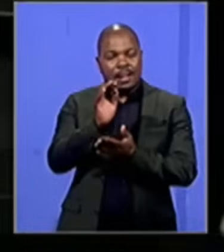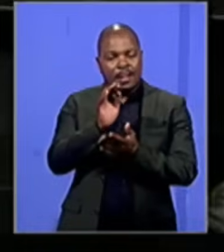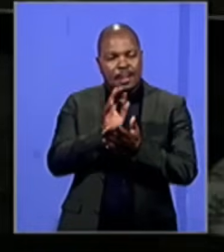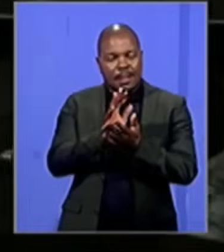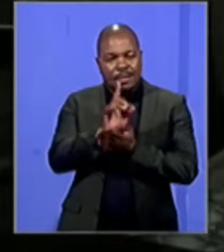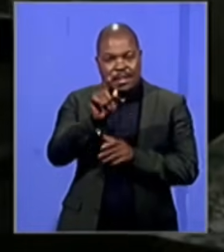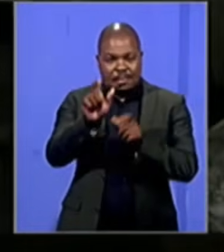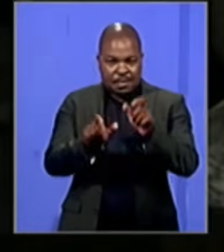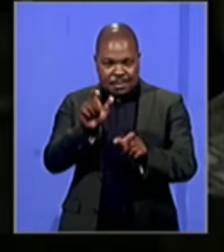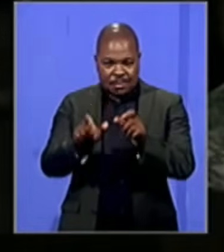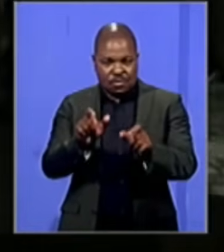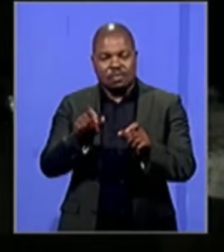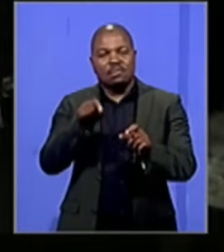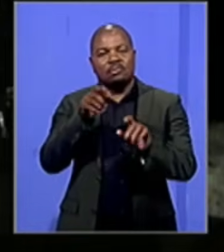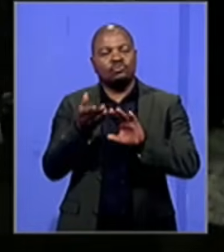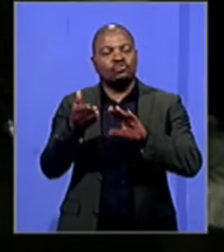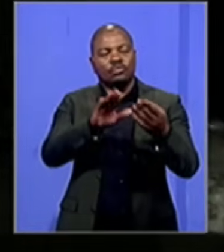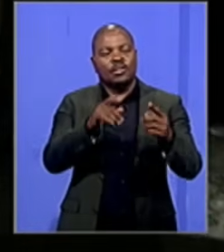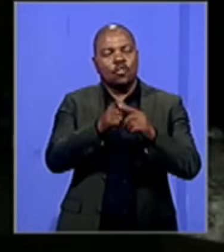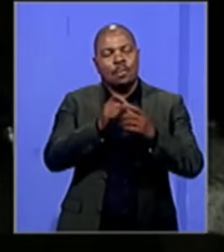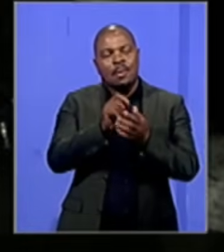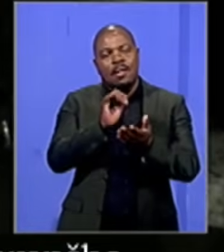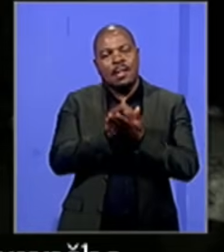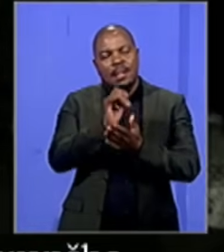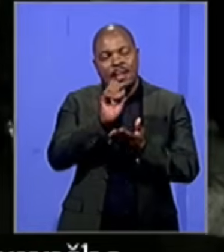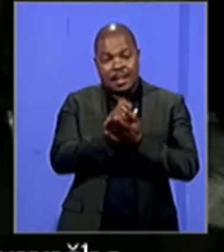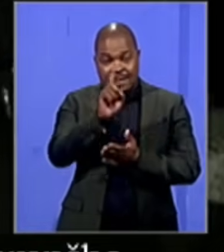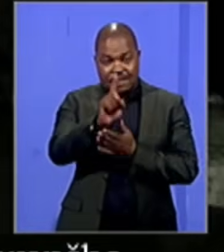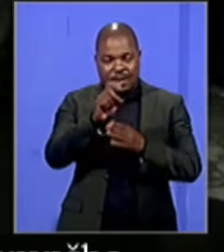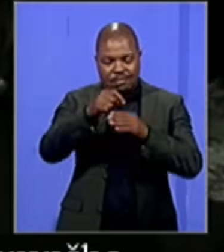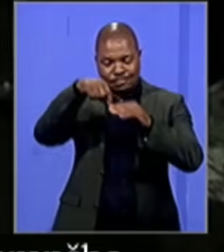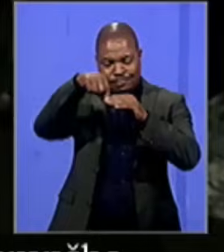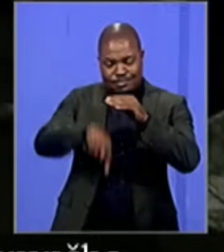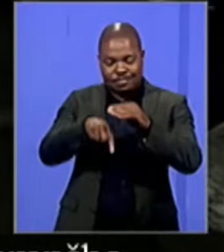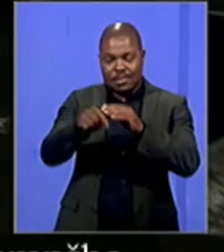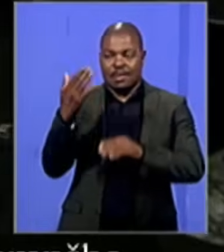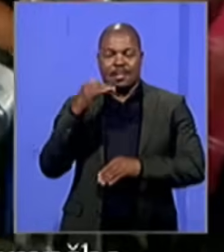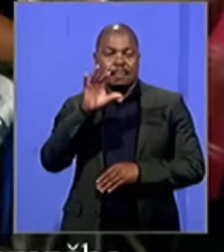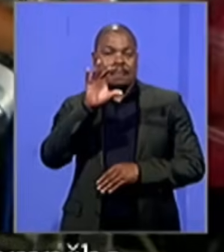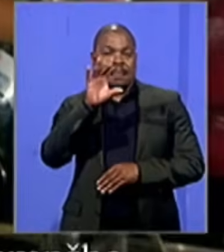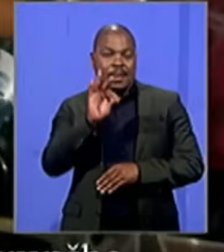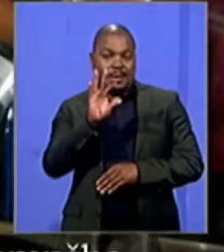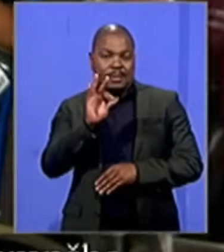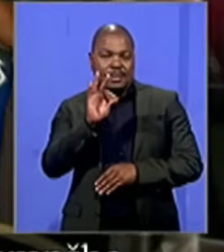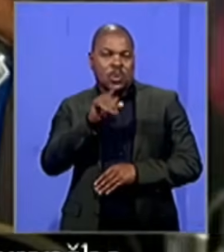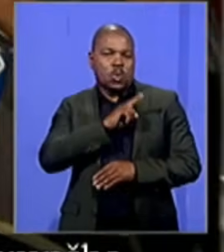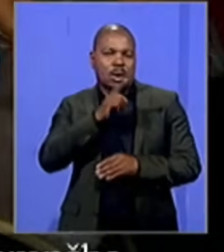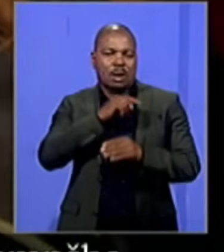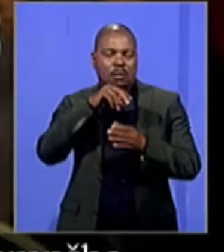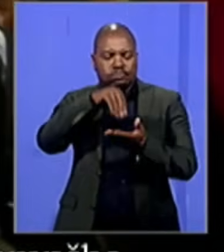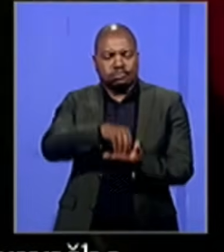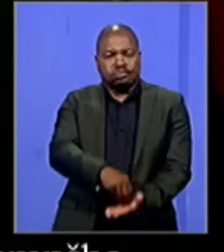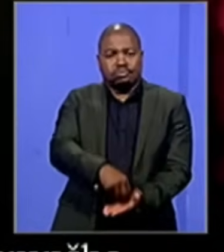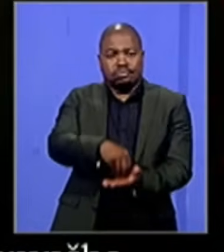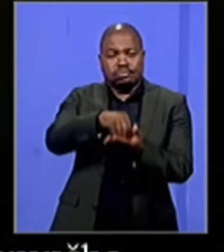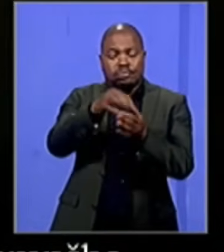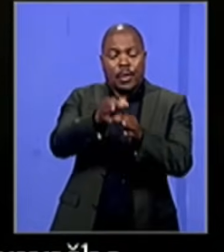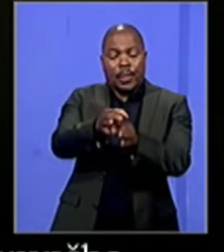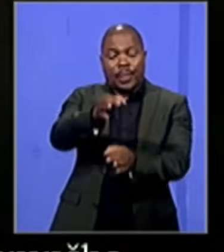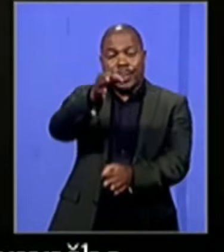ba hlokofetšego ka shafting ya bo 11 ka mošupologo wa go feta nakong ya ge thapo yeo e bego e